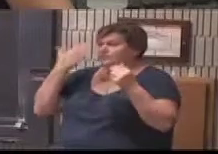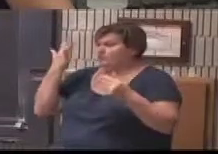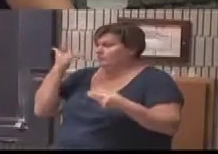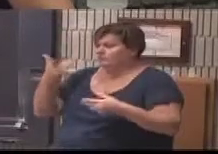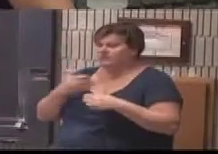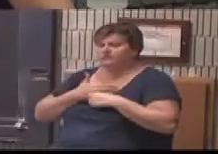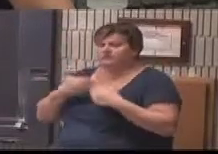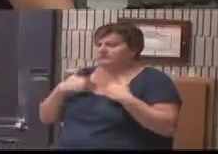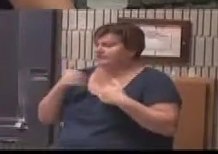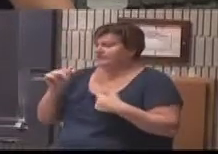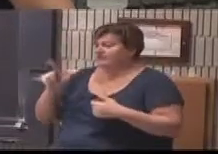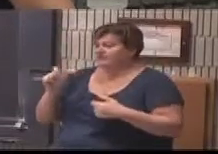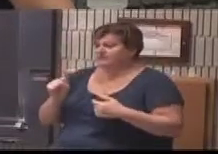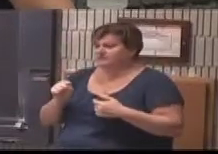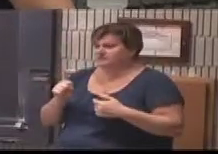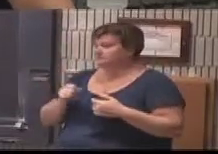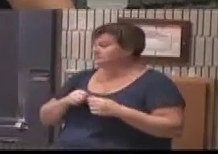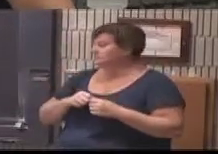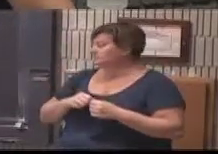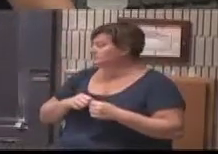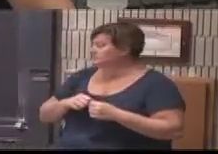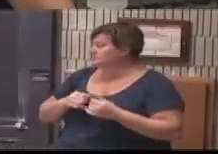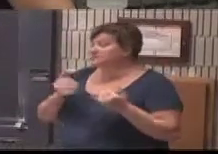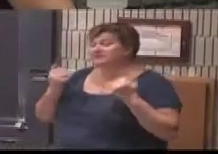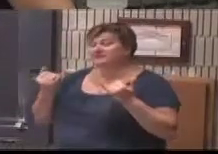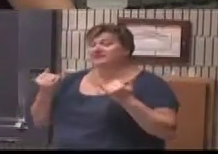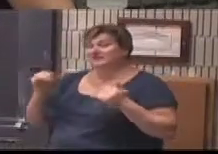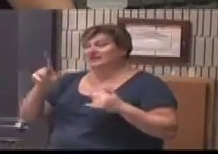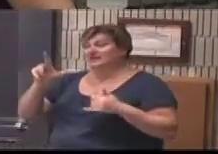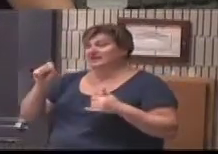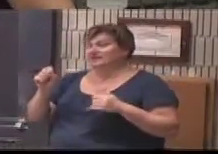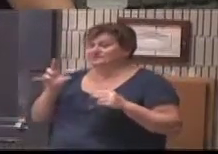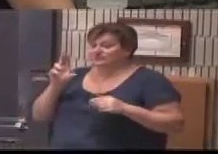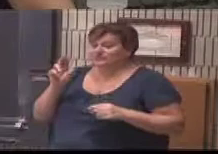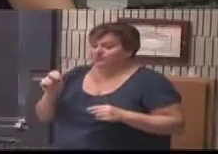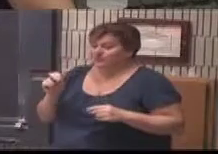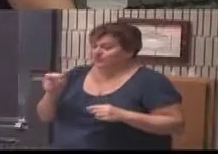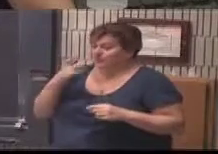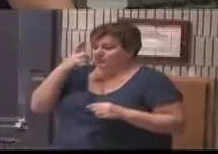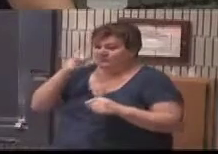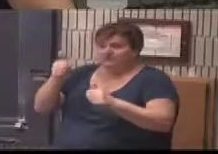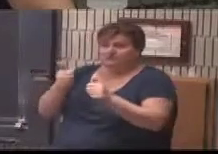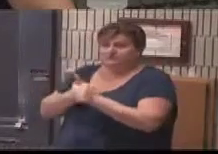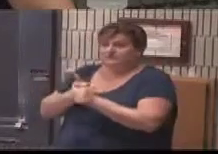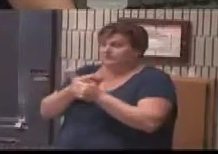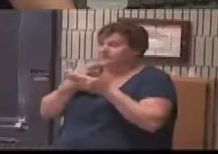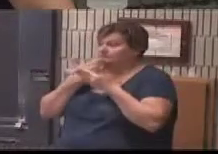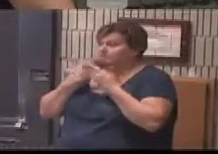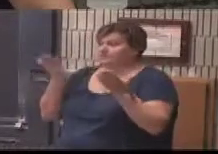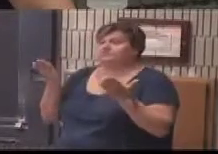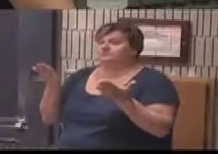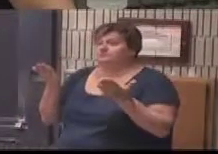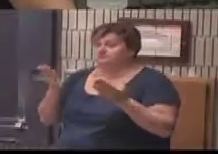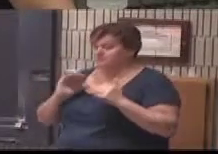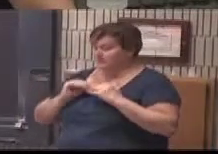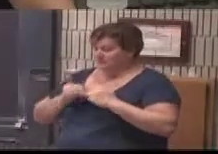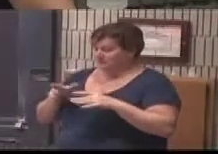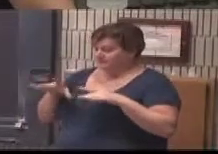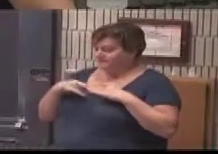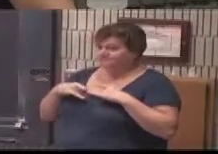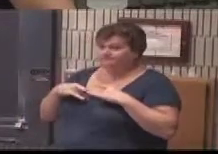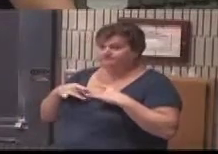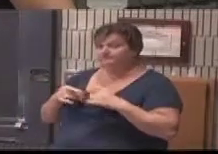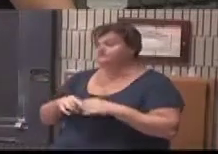why you got it. With ALS, there at this point is no known cause or reason of why someone gets it. In 5